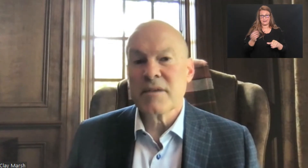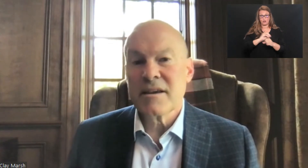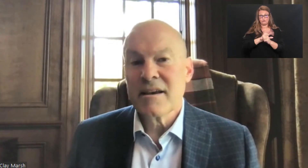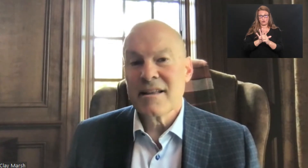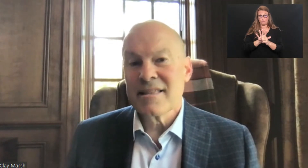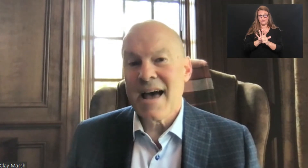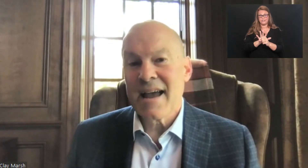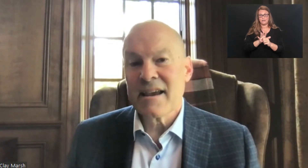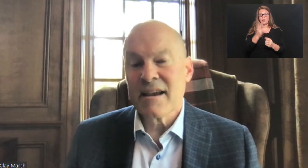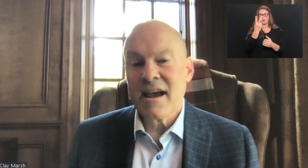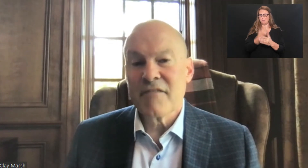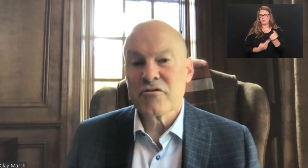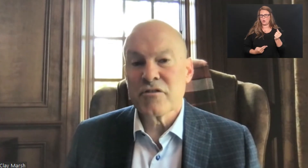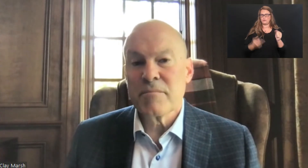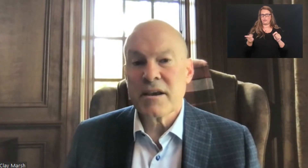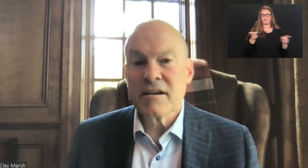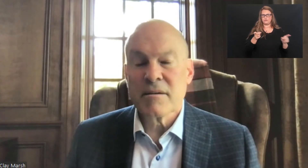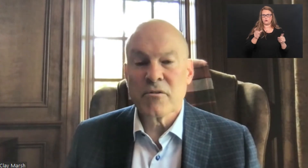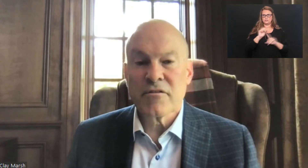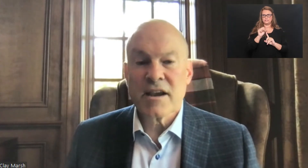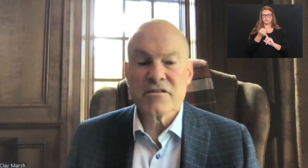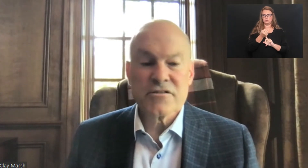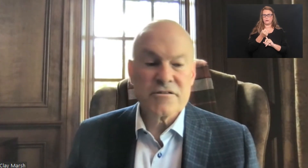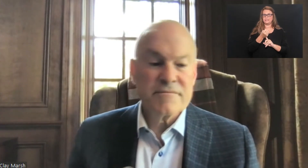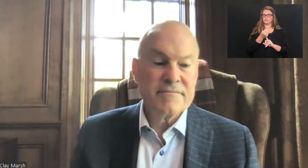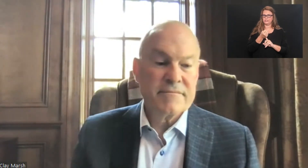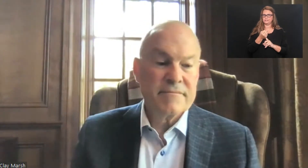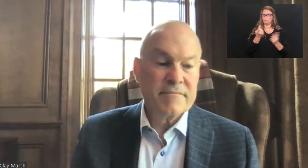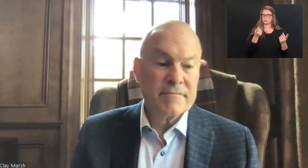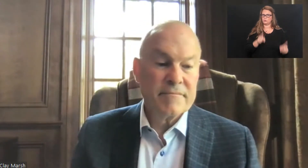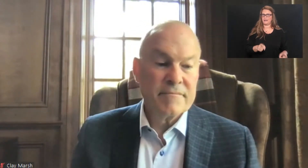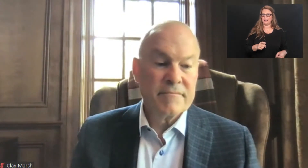tend to be lagging after the peak in number of cases.